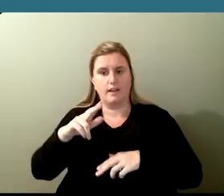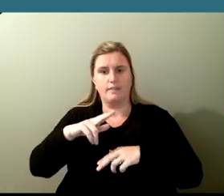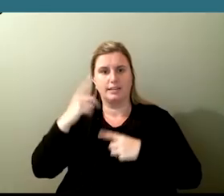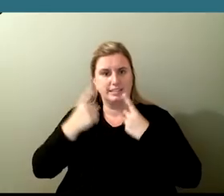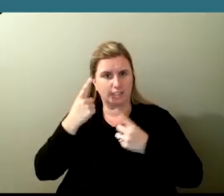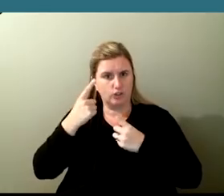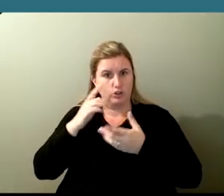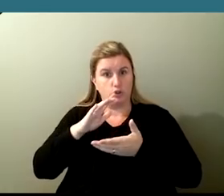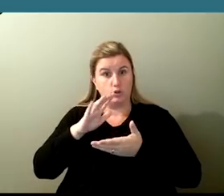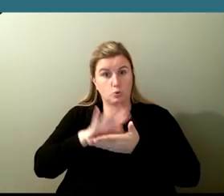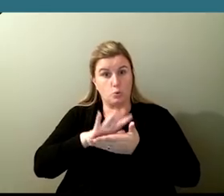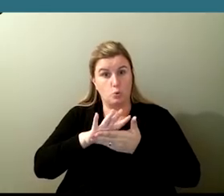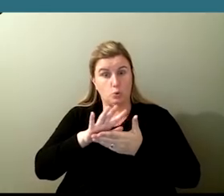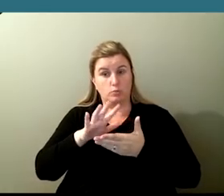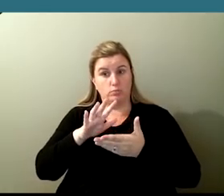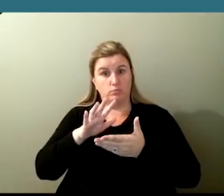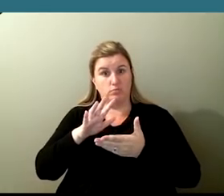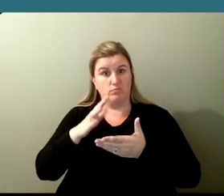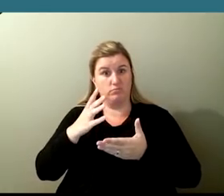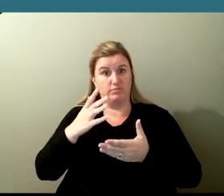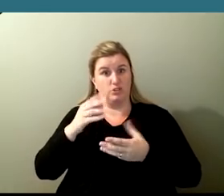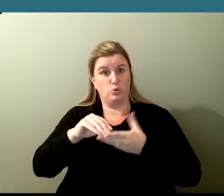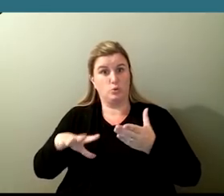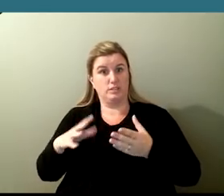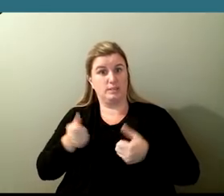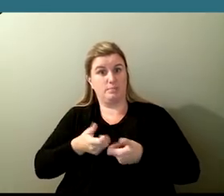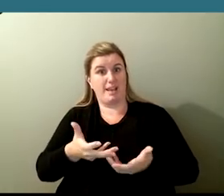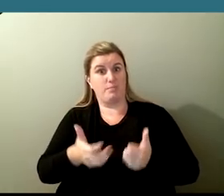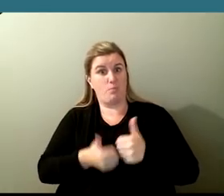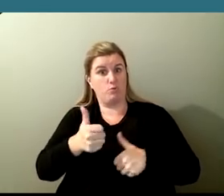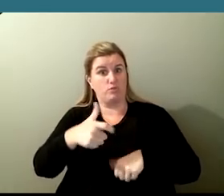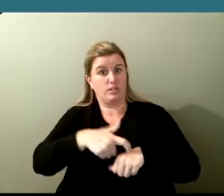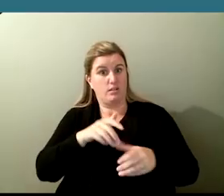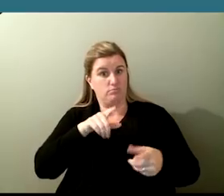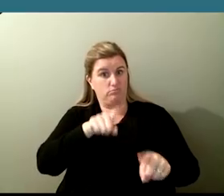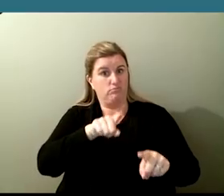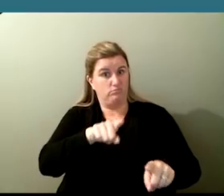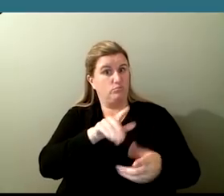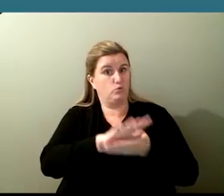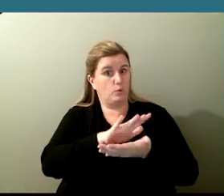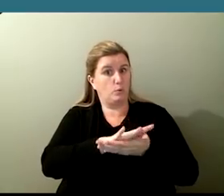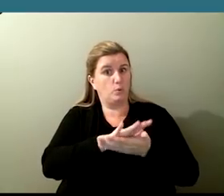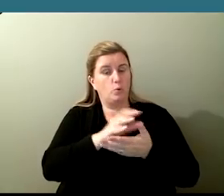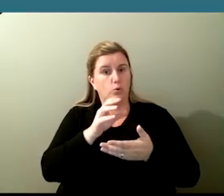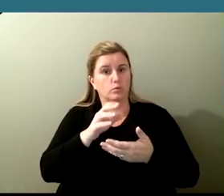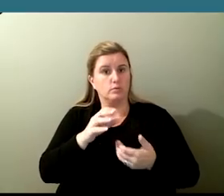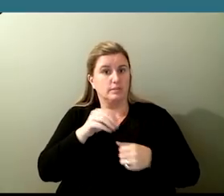that students spend the majority of their time in most cases, or in some cases in